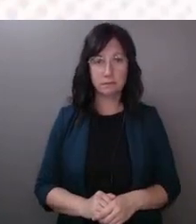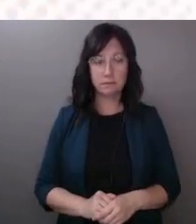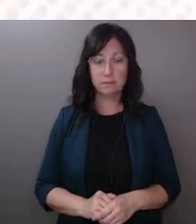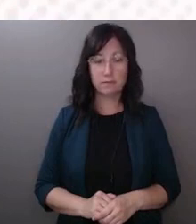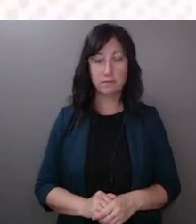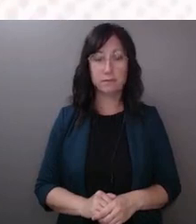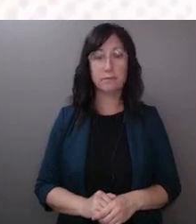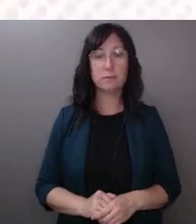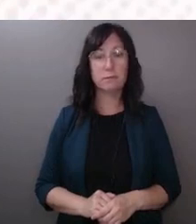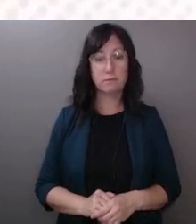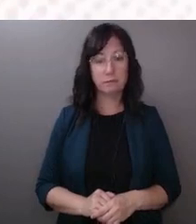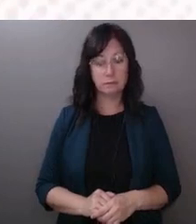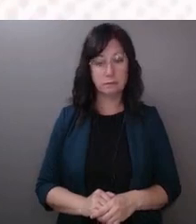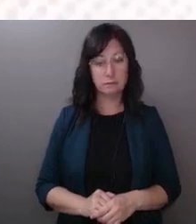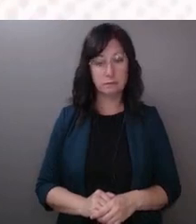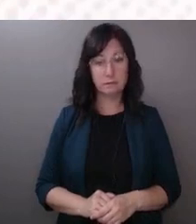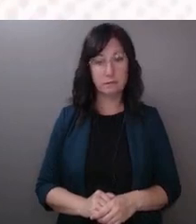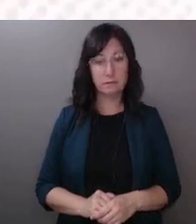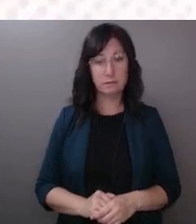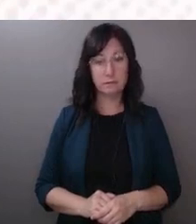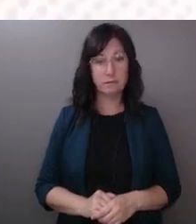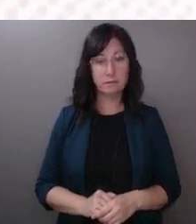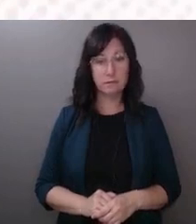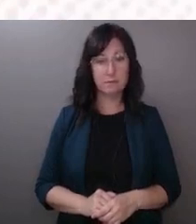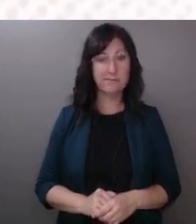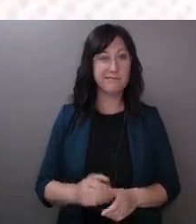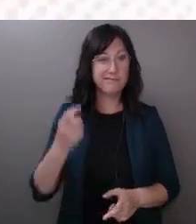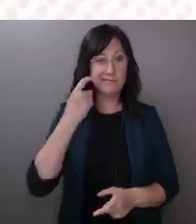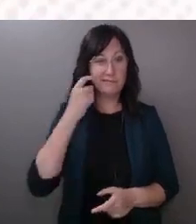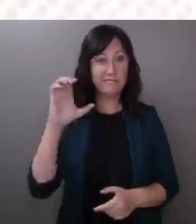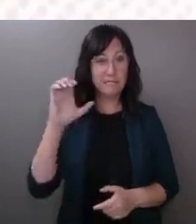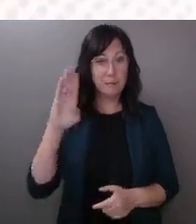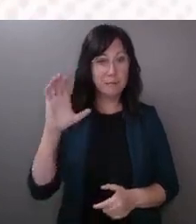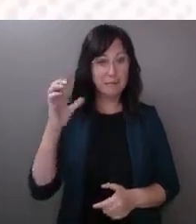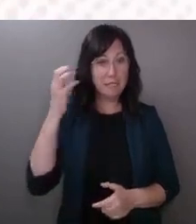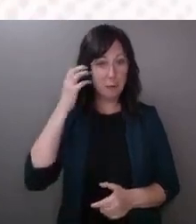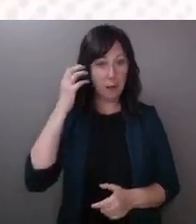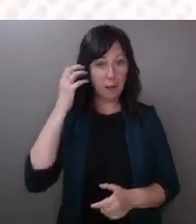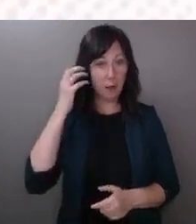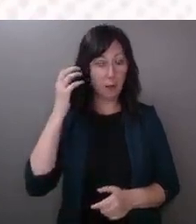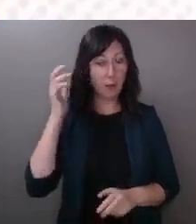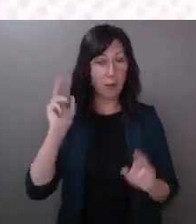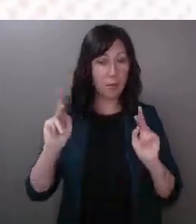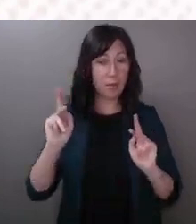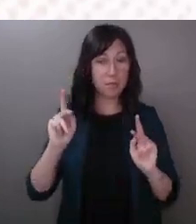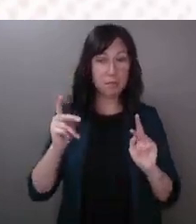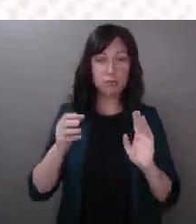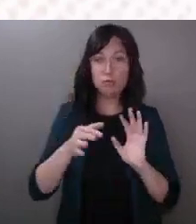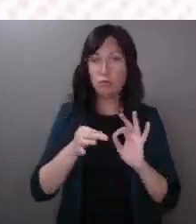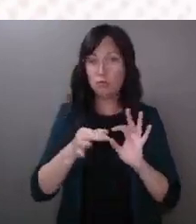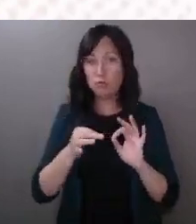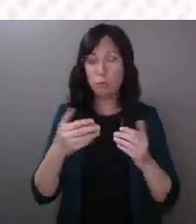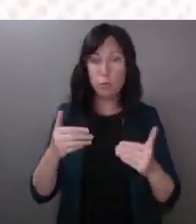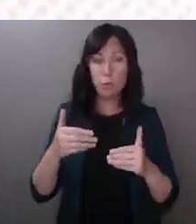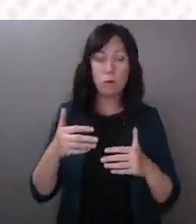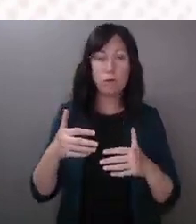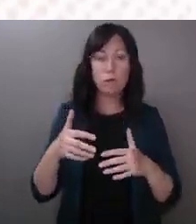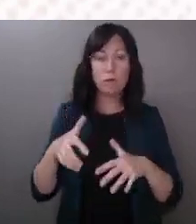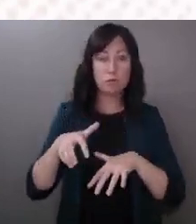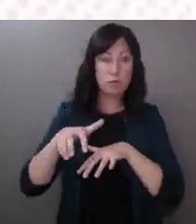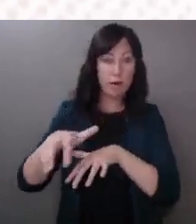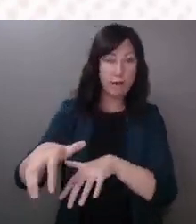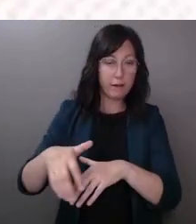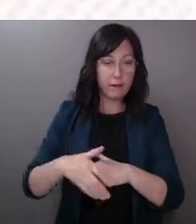Now, the person on the radio, on CBC radio, talking about the state of traffic